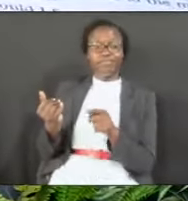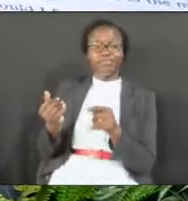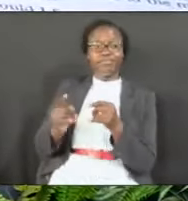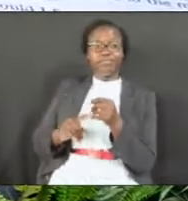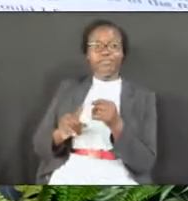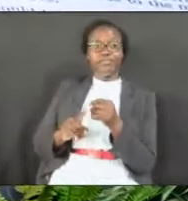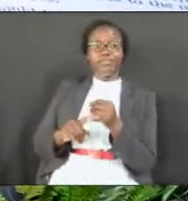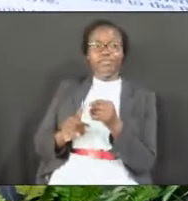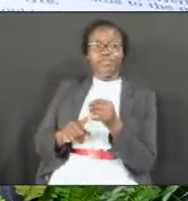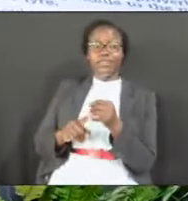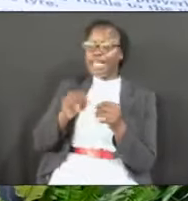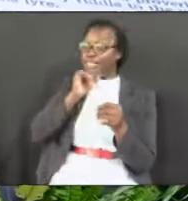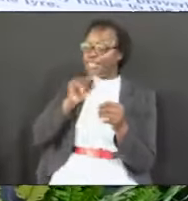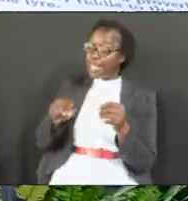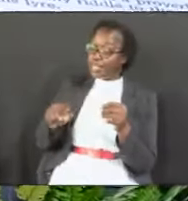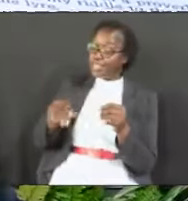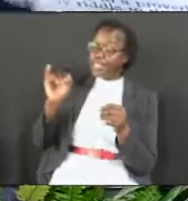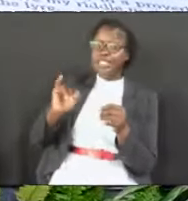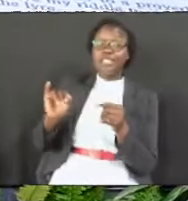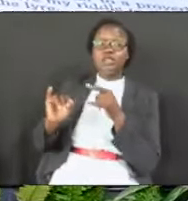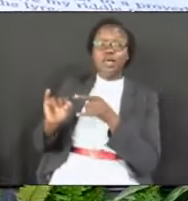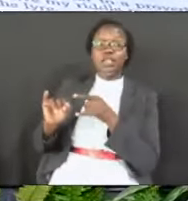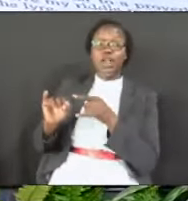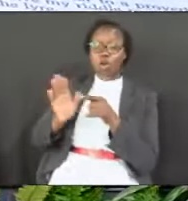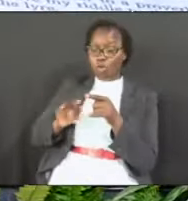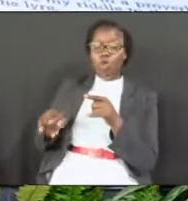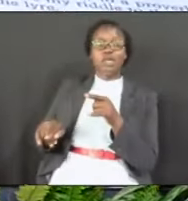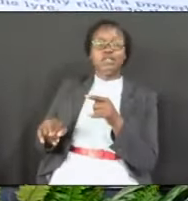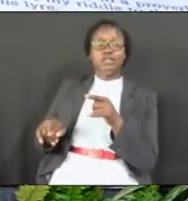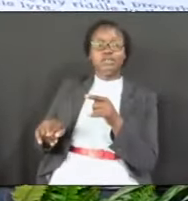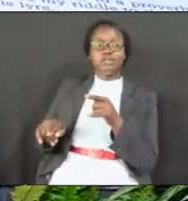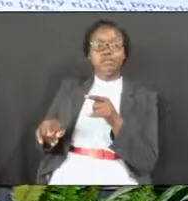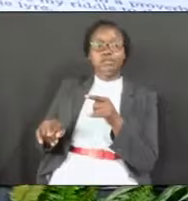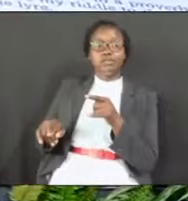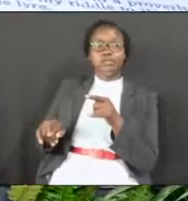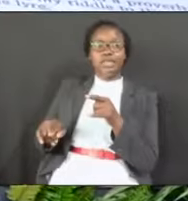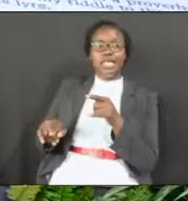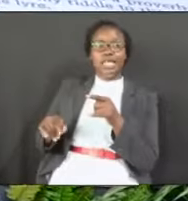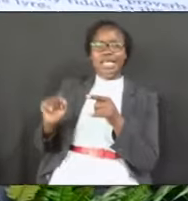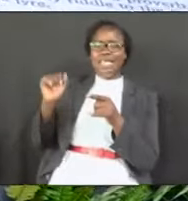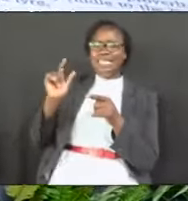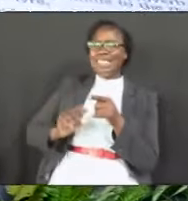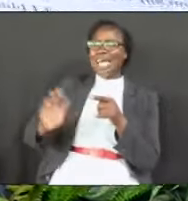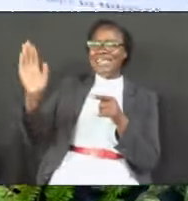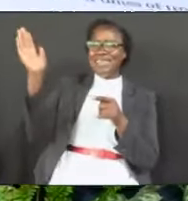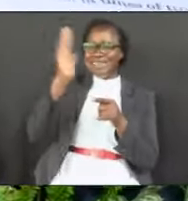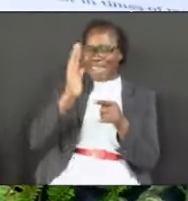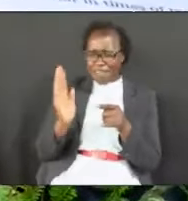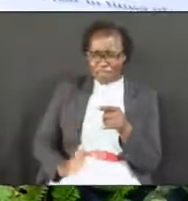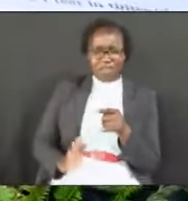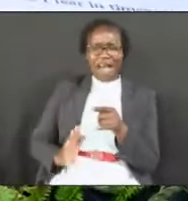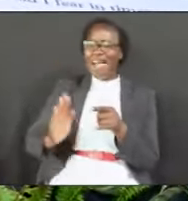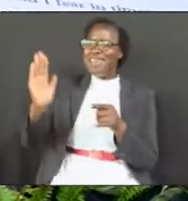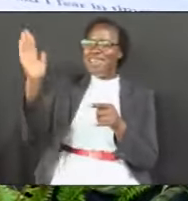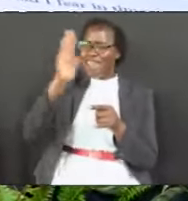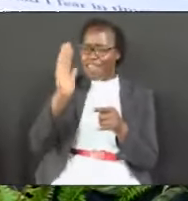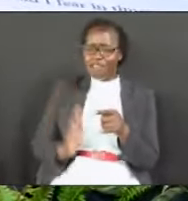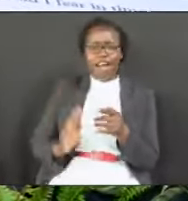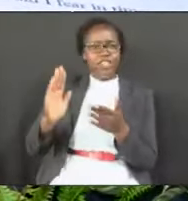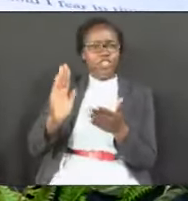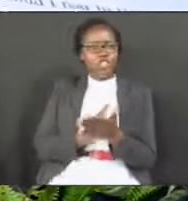this son of this woman shall never share